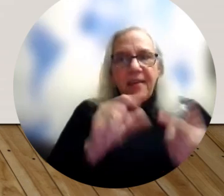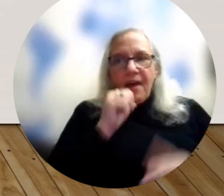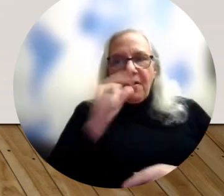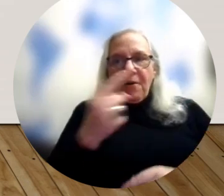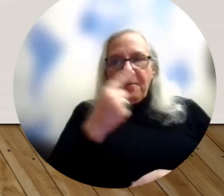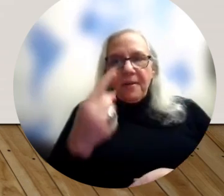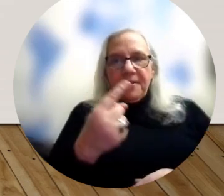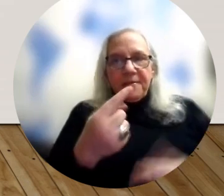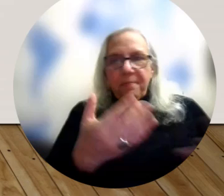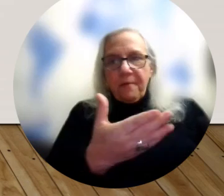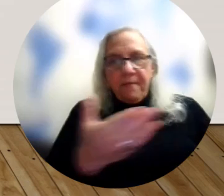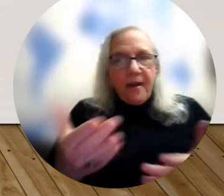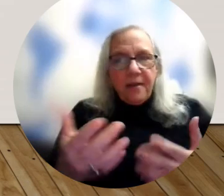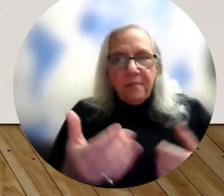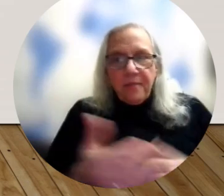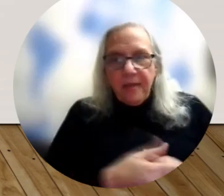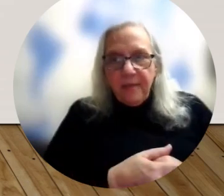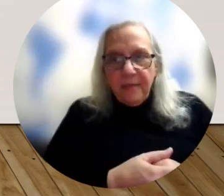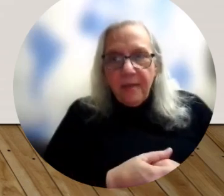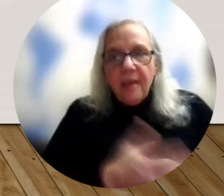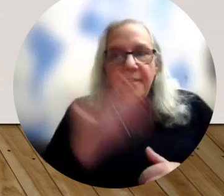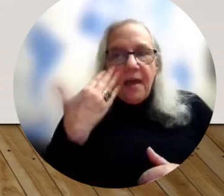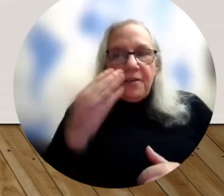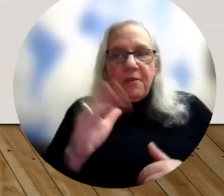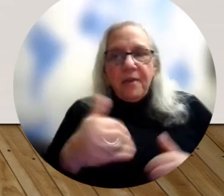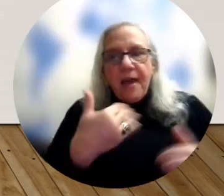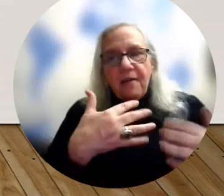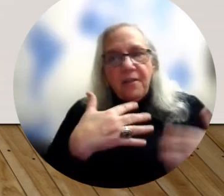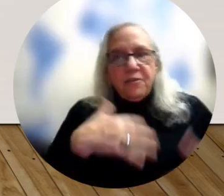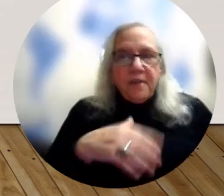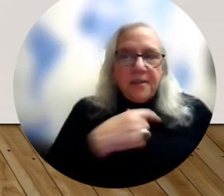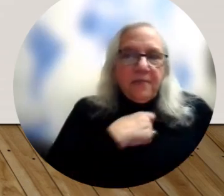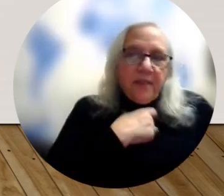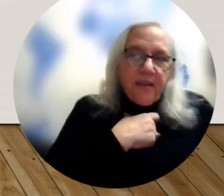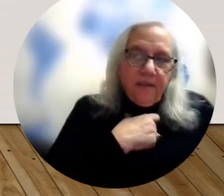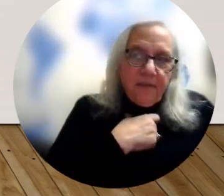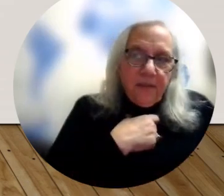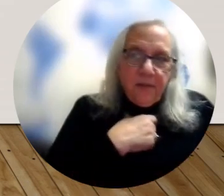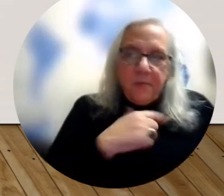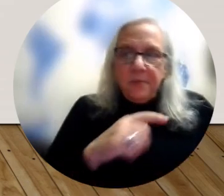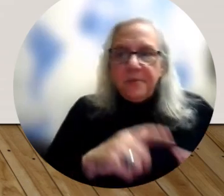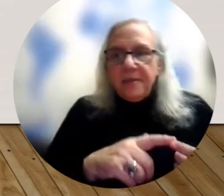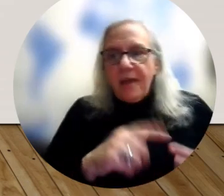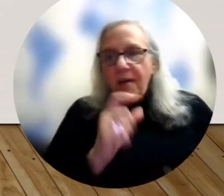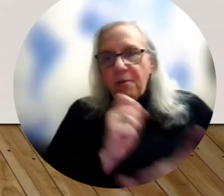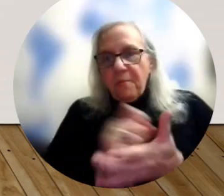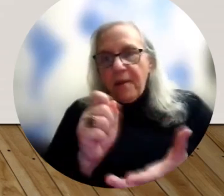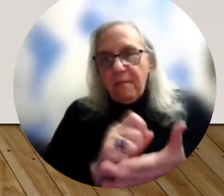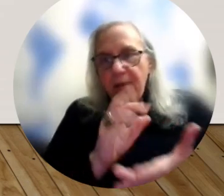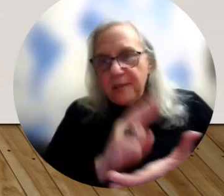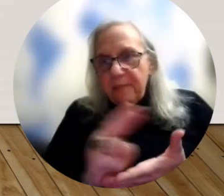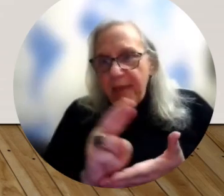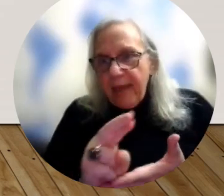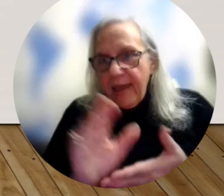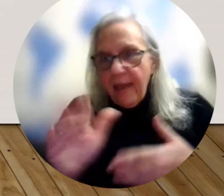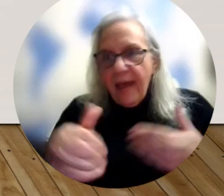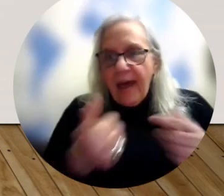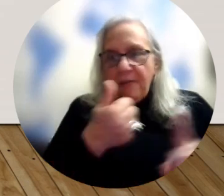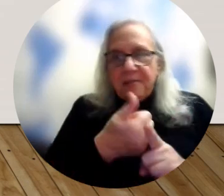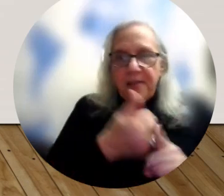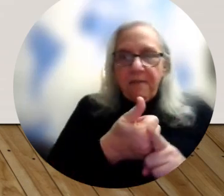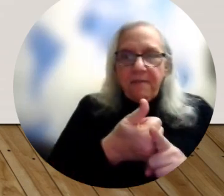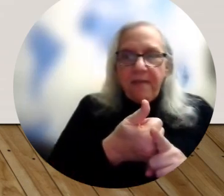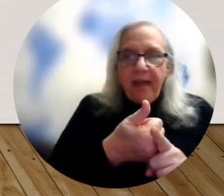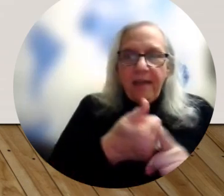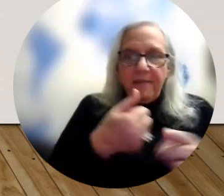And then not always provided with them, not knowing how to dress for interviews, how to write a resume,